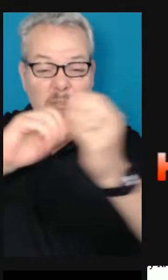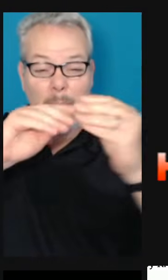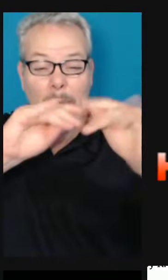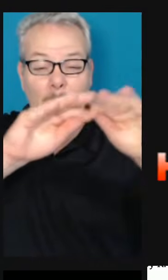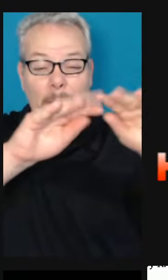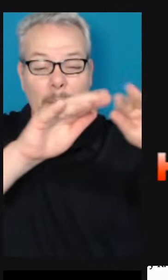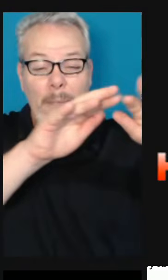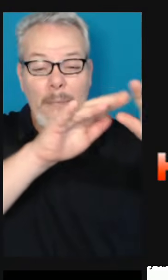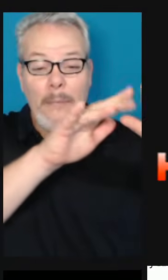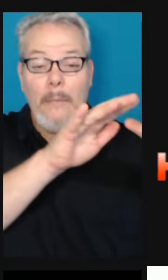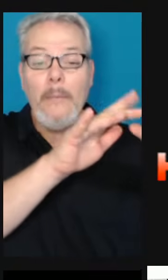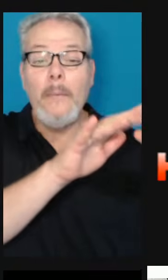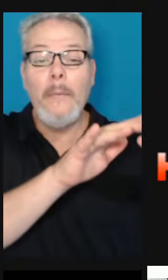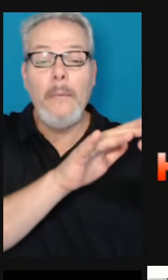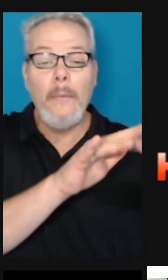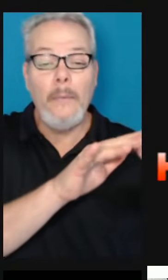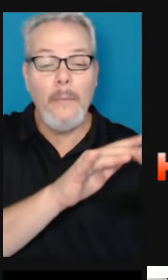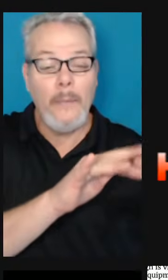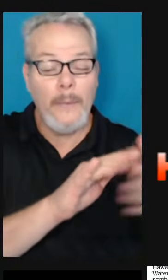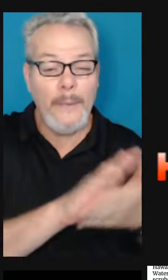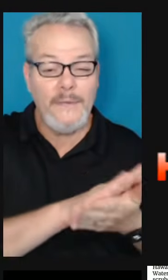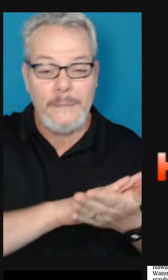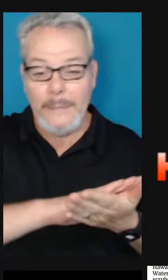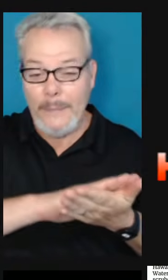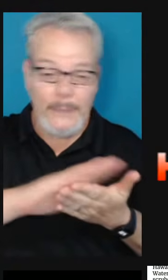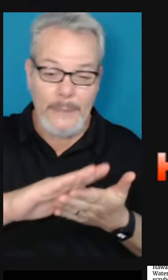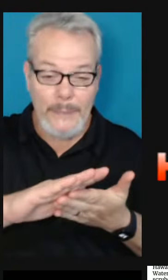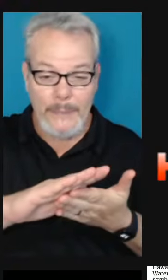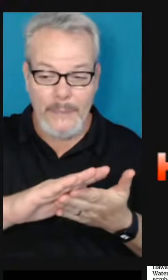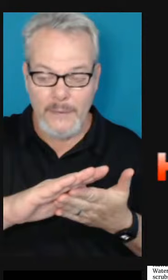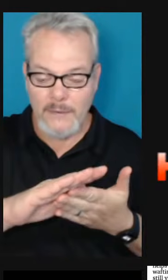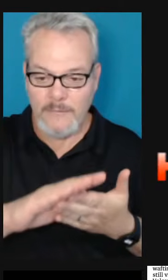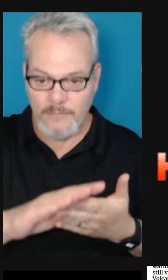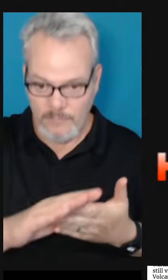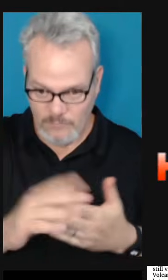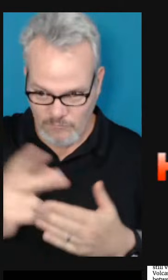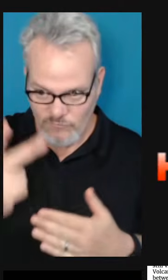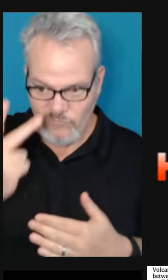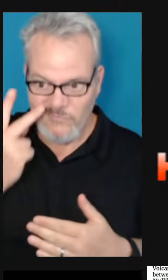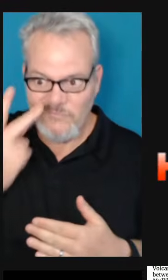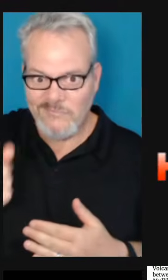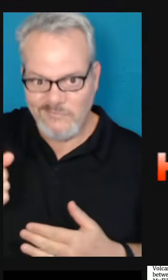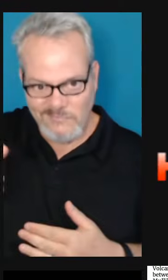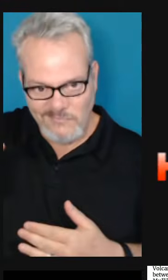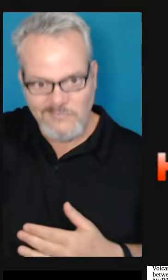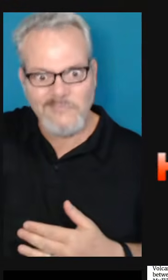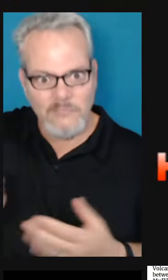dust. So there you see some zoomed in shots of that.